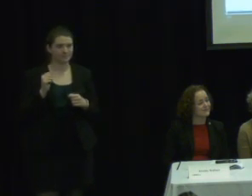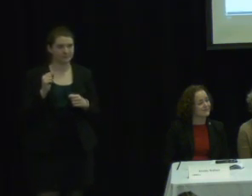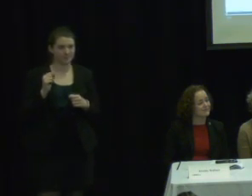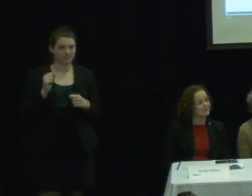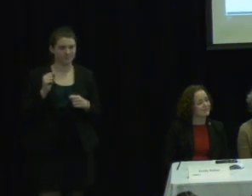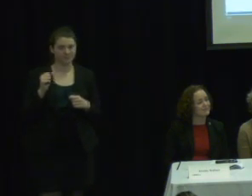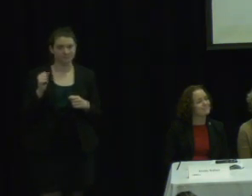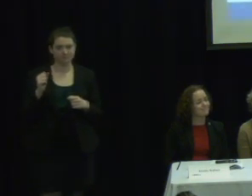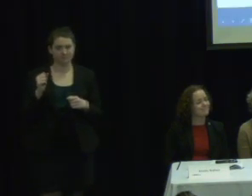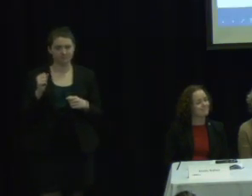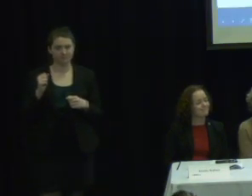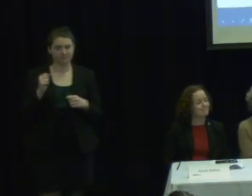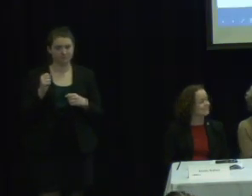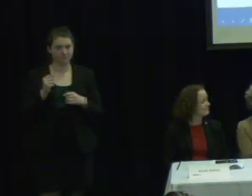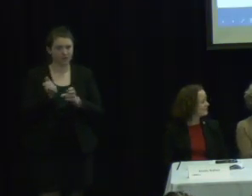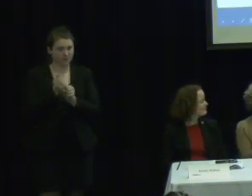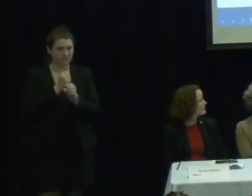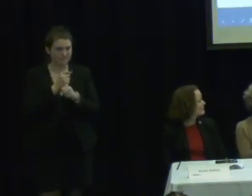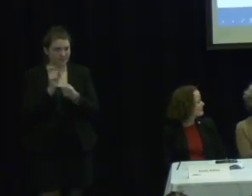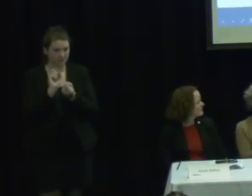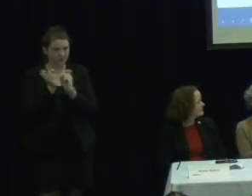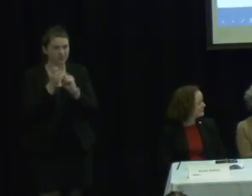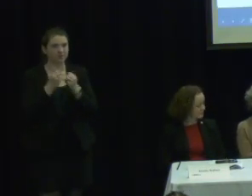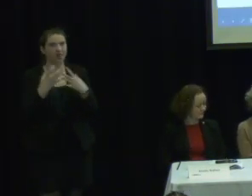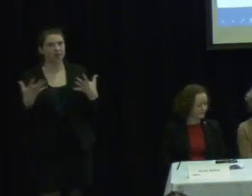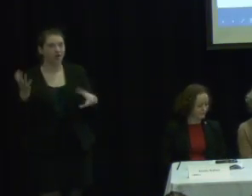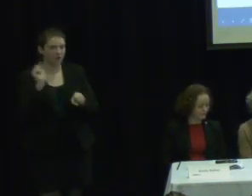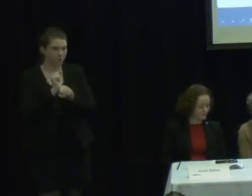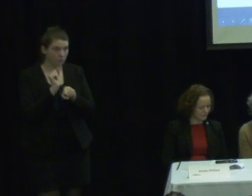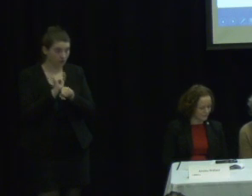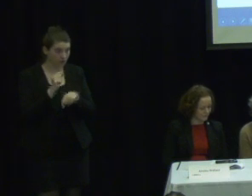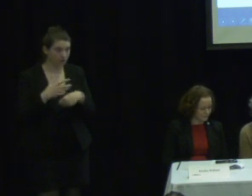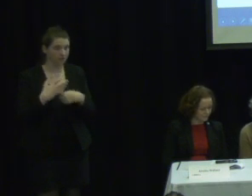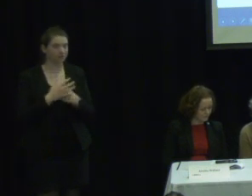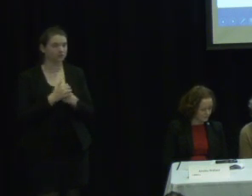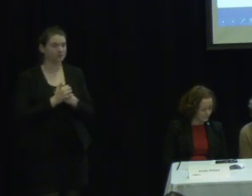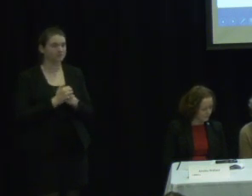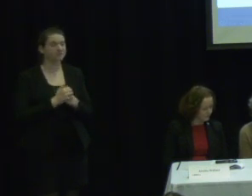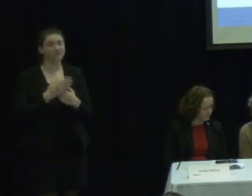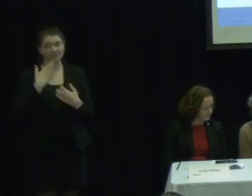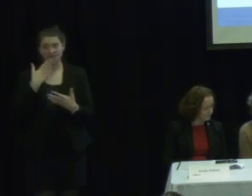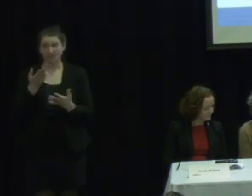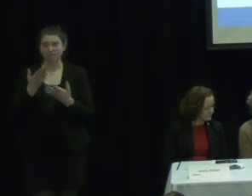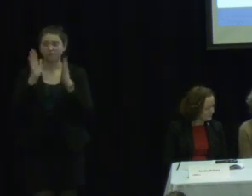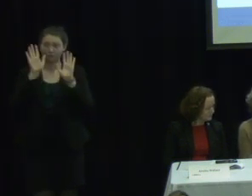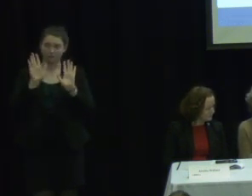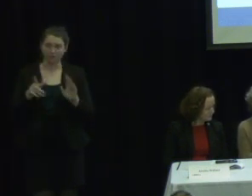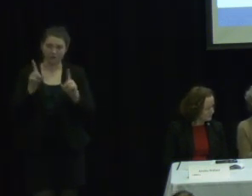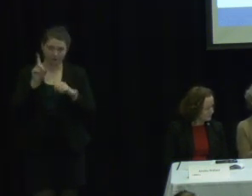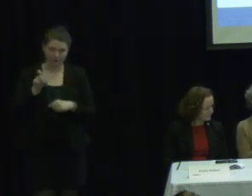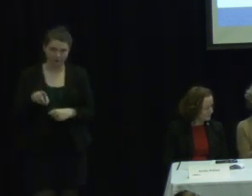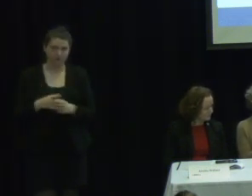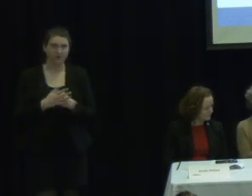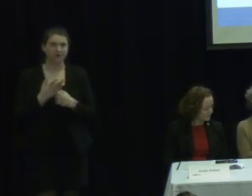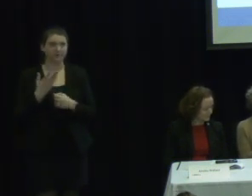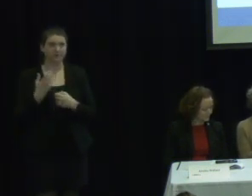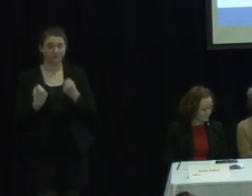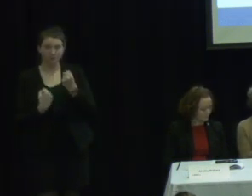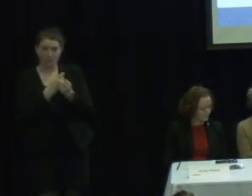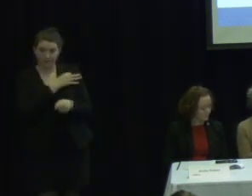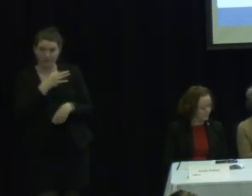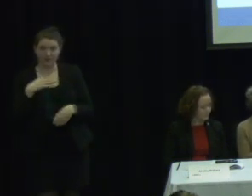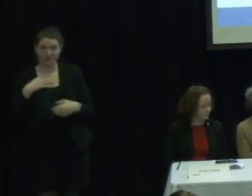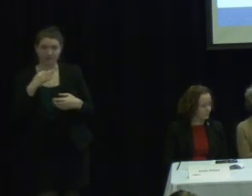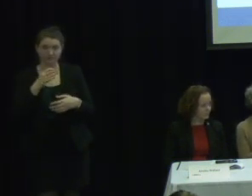a large amount of work? Yes, thank you. That's a great question. There is a support staff member already